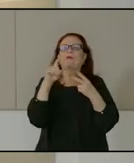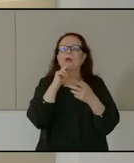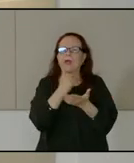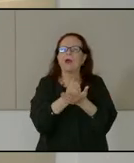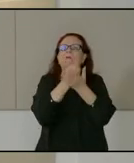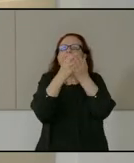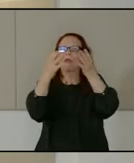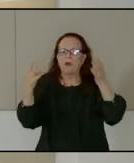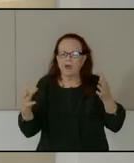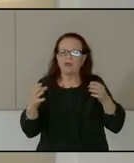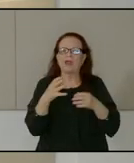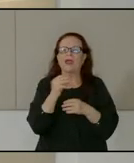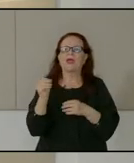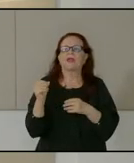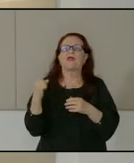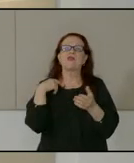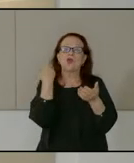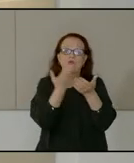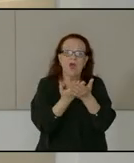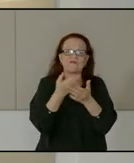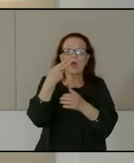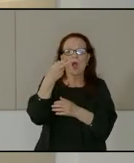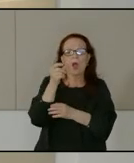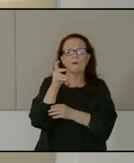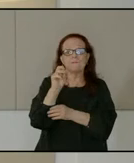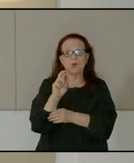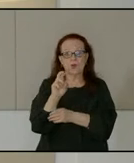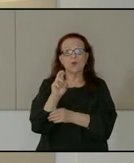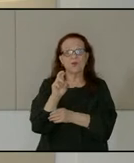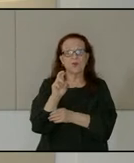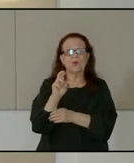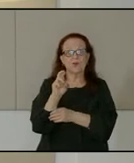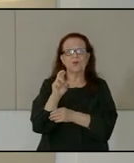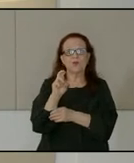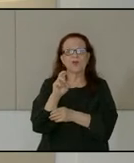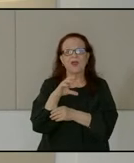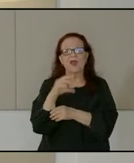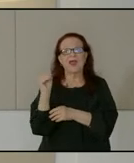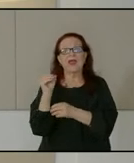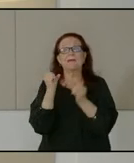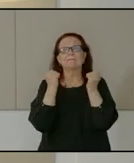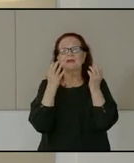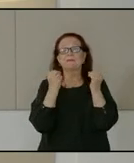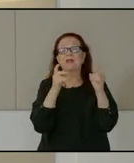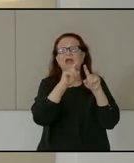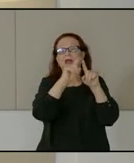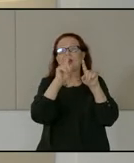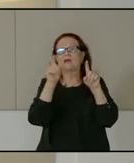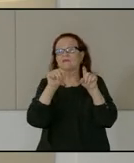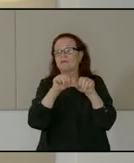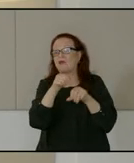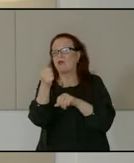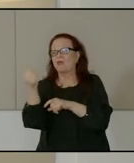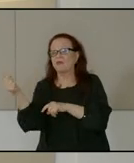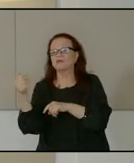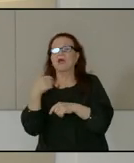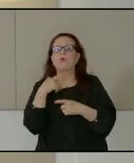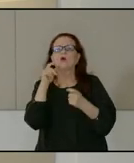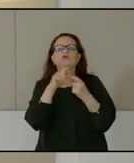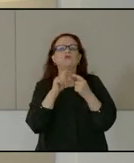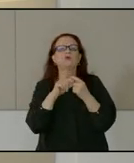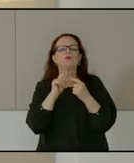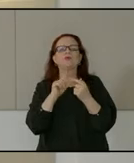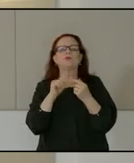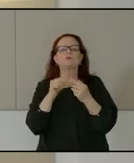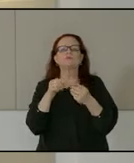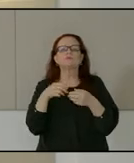Viet Rise and the Harbor Institute and, you know, many, many others that I think. I want to just reach out to you and speak to you just